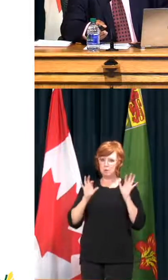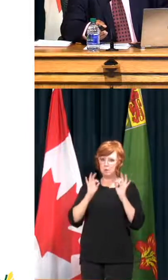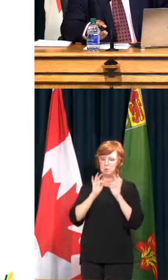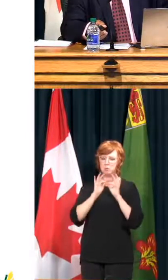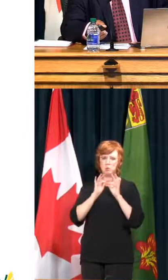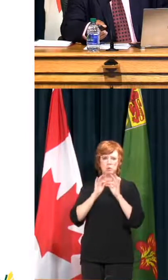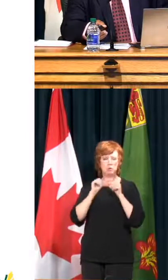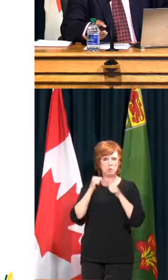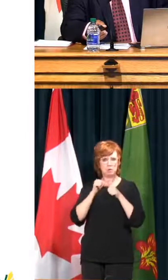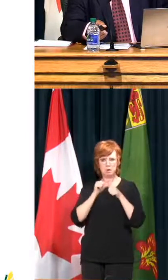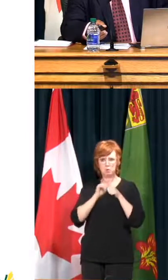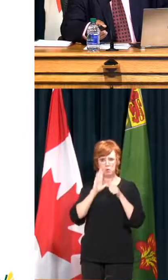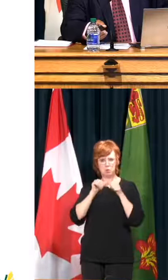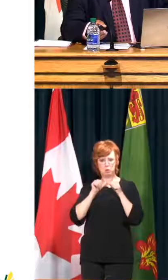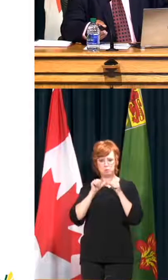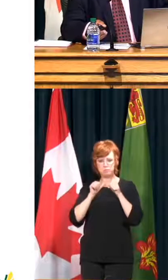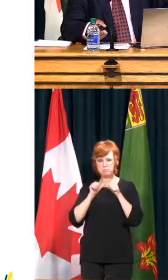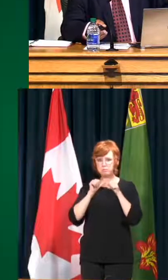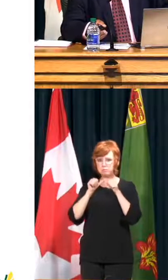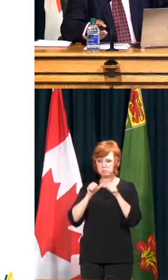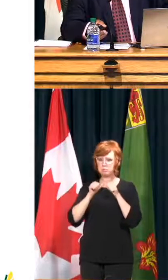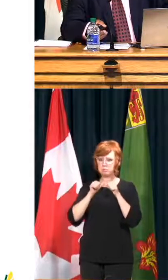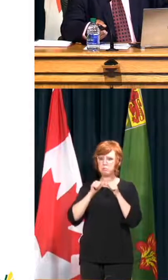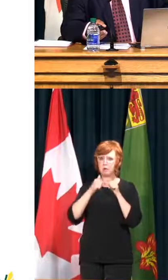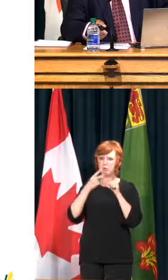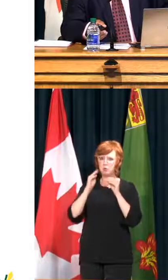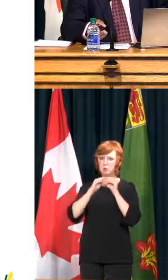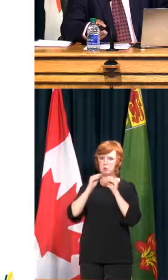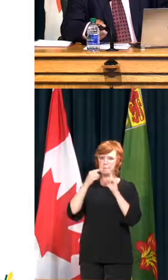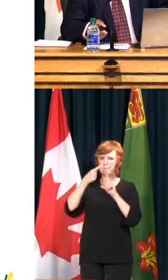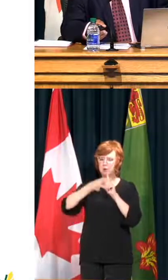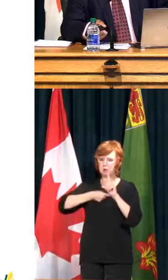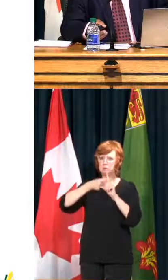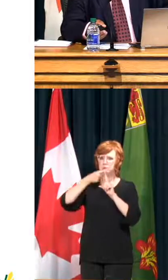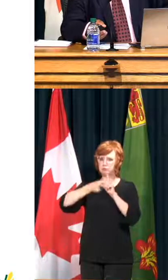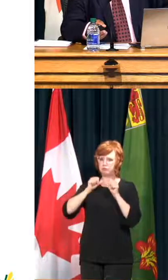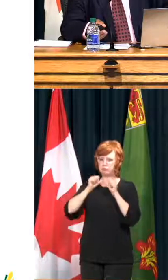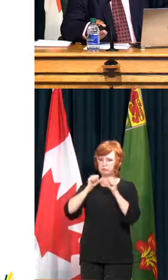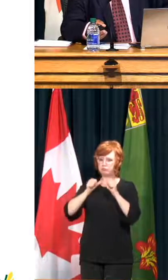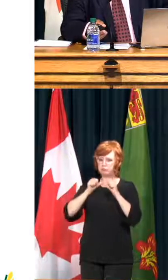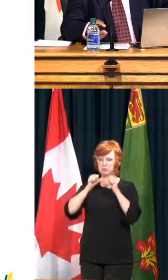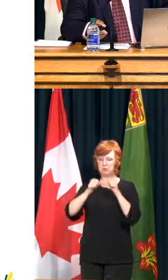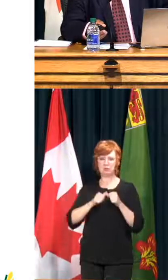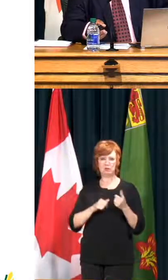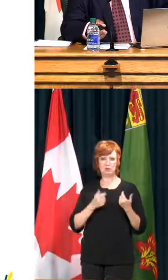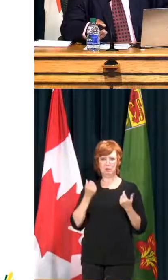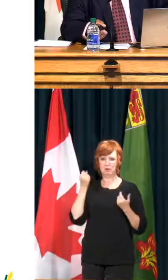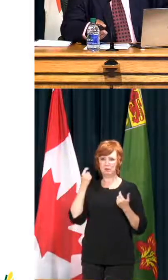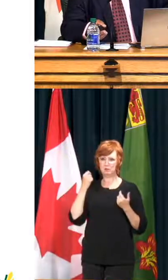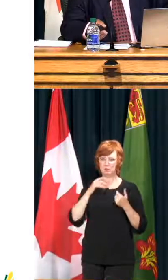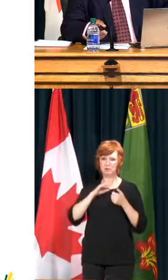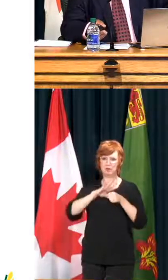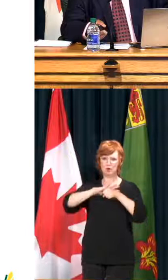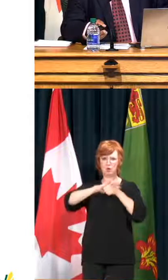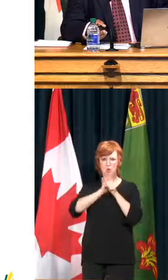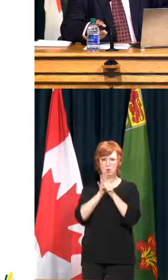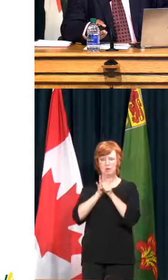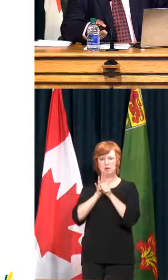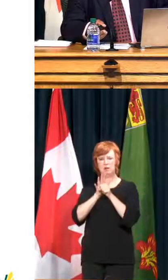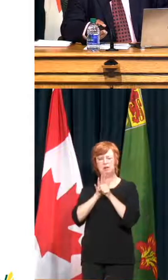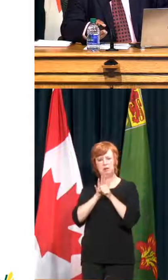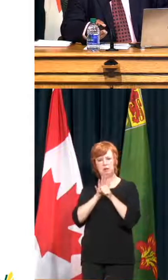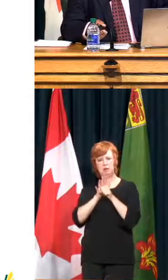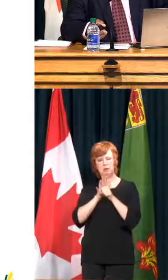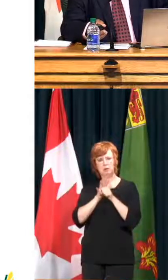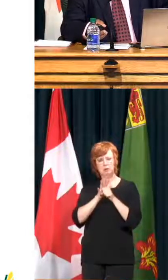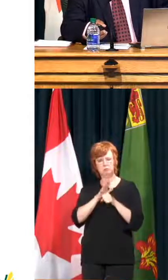to take it in our stride and accept that COVID is something as routine as getting flu in the winter. Of course, it can have